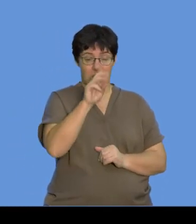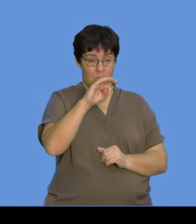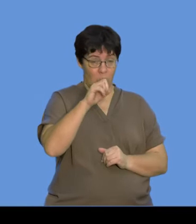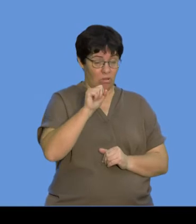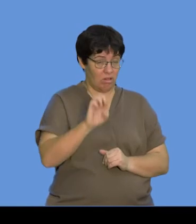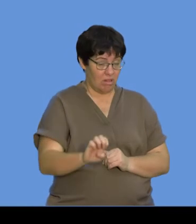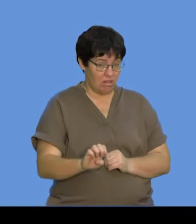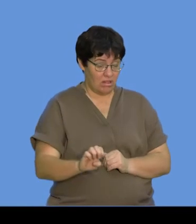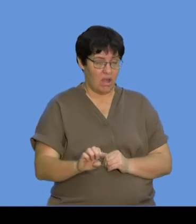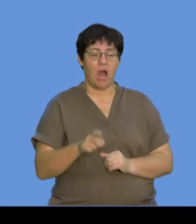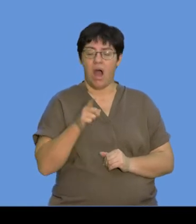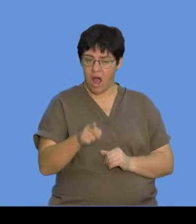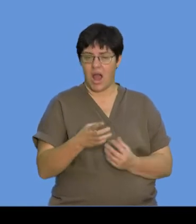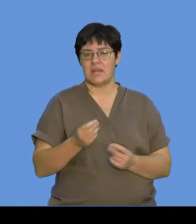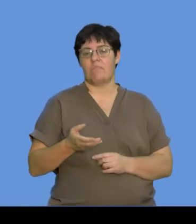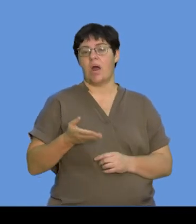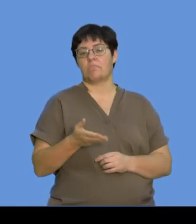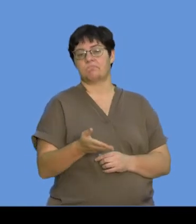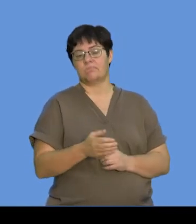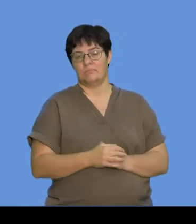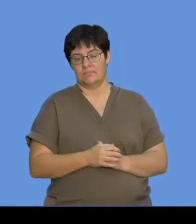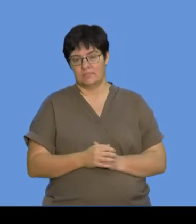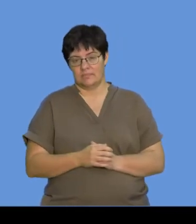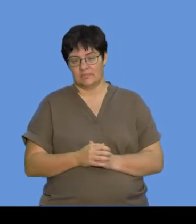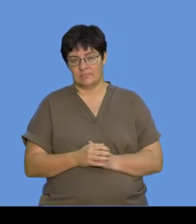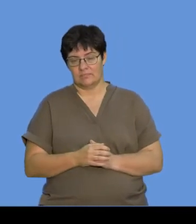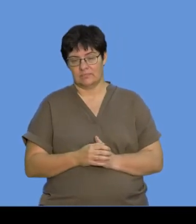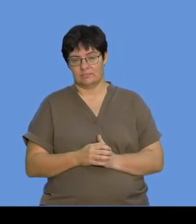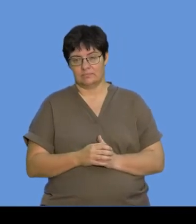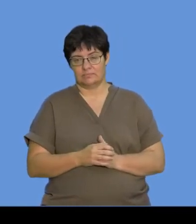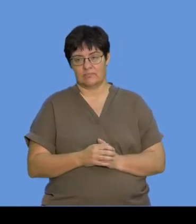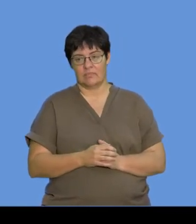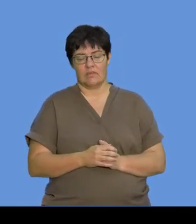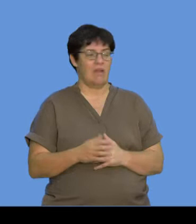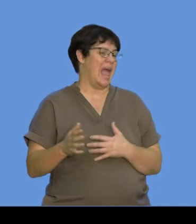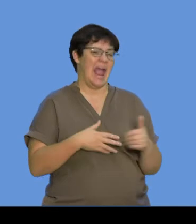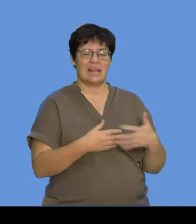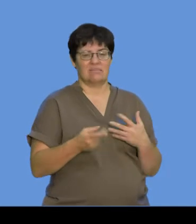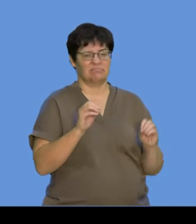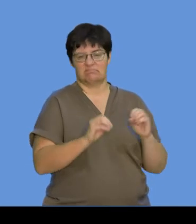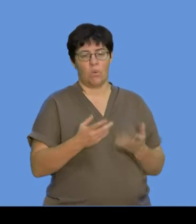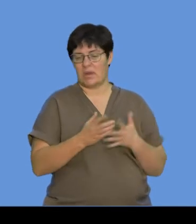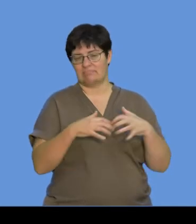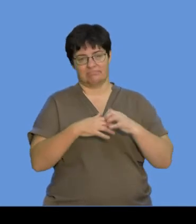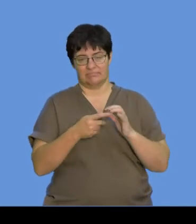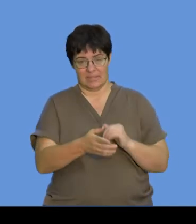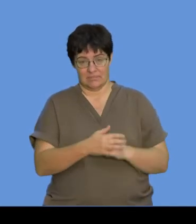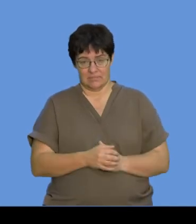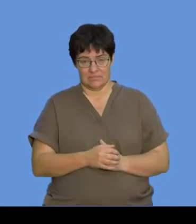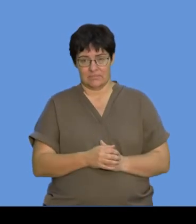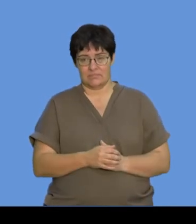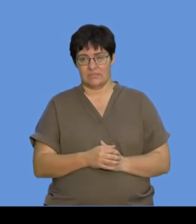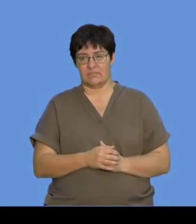it means in 1 mole, there is that number of particles. whatever the type of particles make up that form of